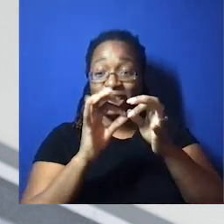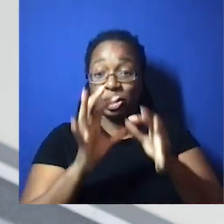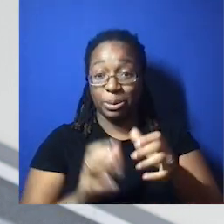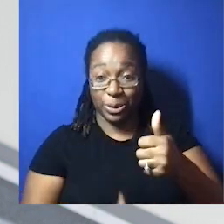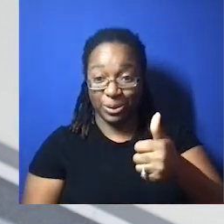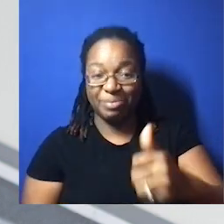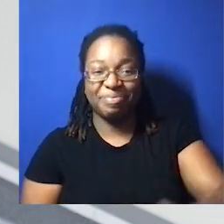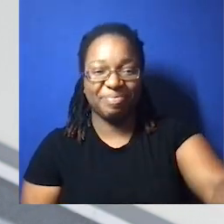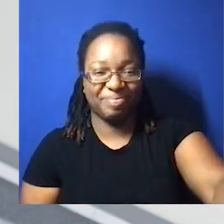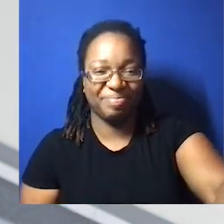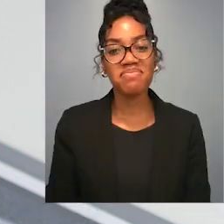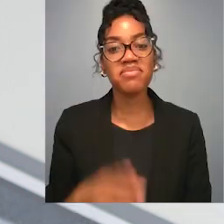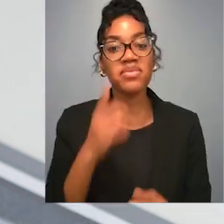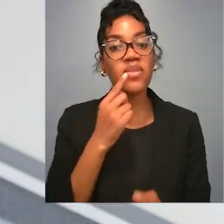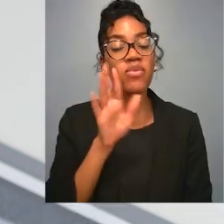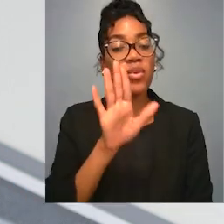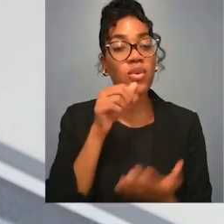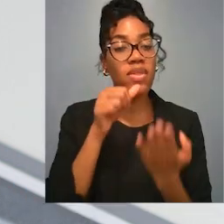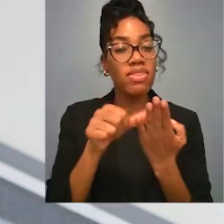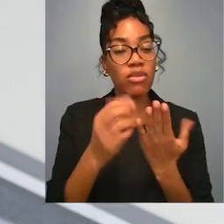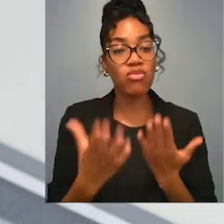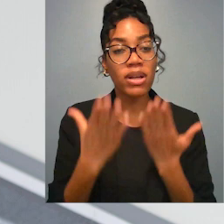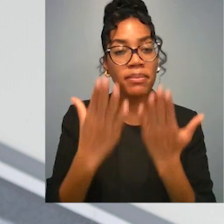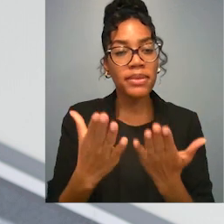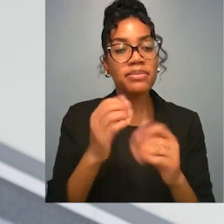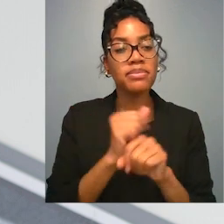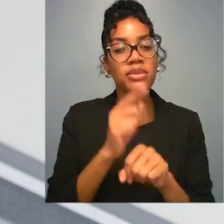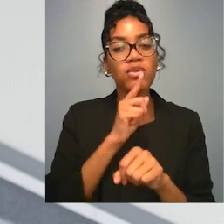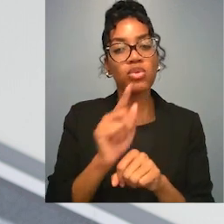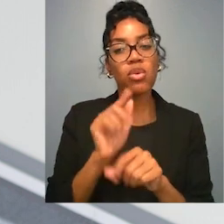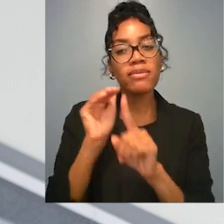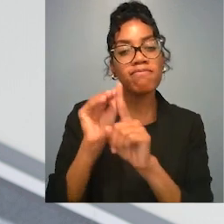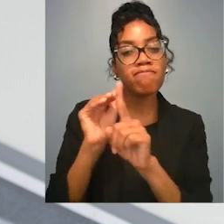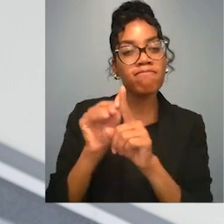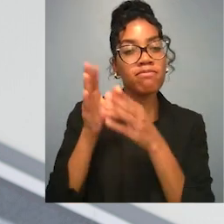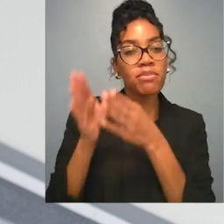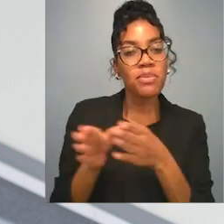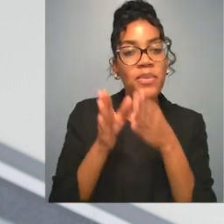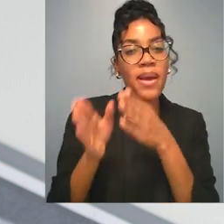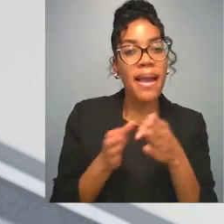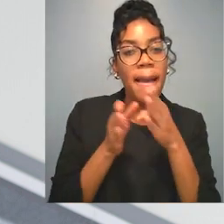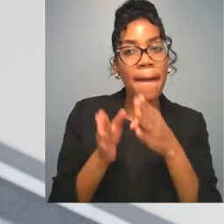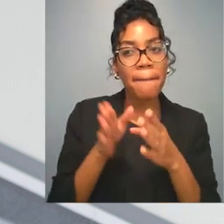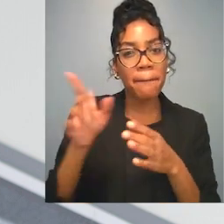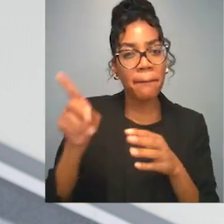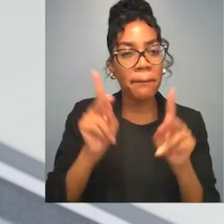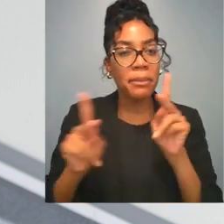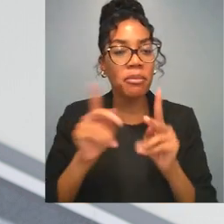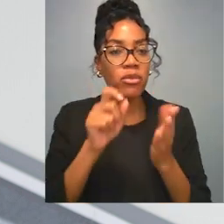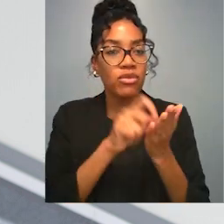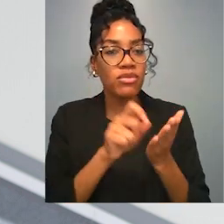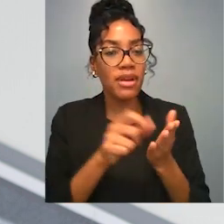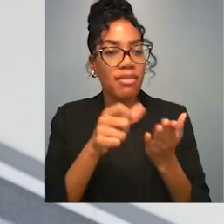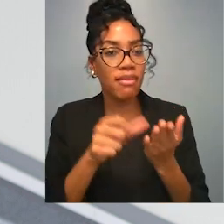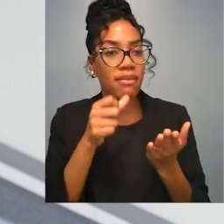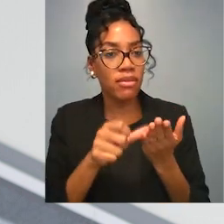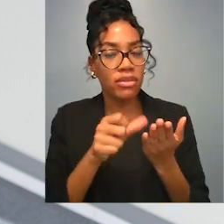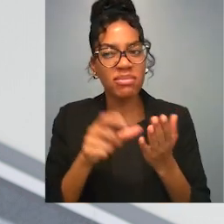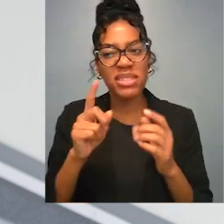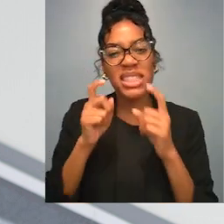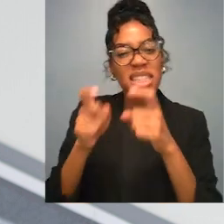rec, please prep your letter writers about the opportunity. Give them time to provide meaningful comment about